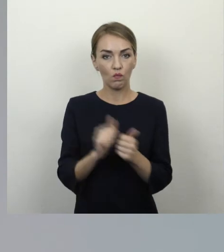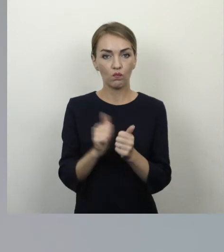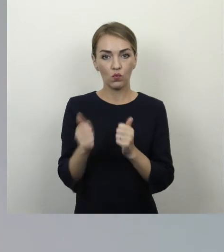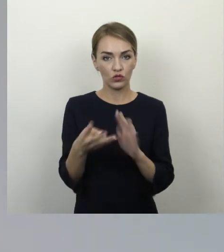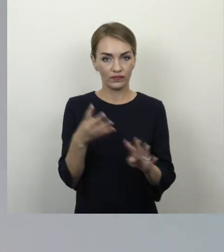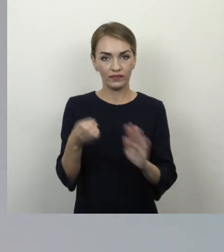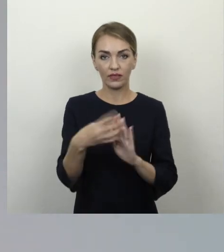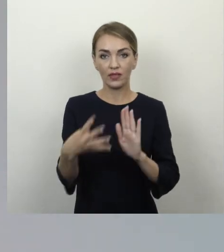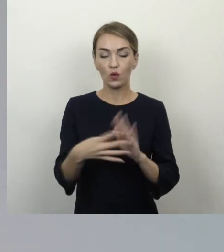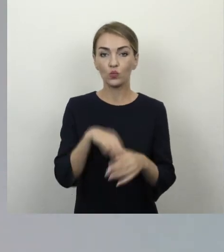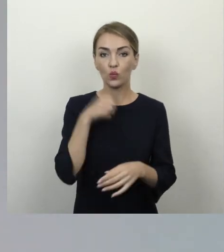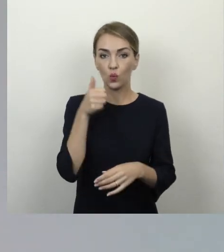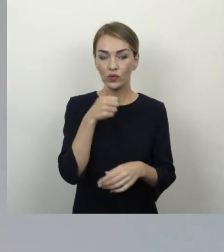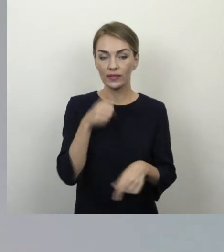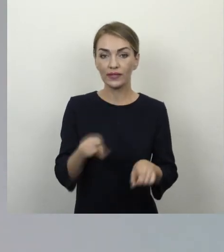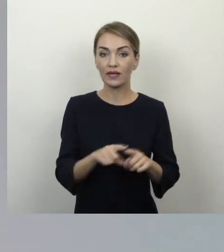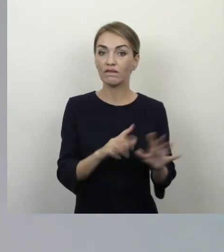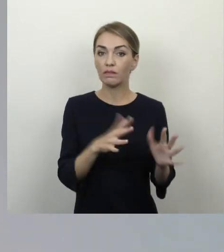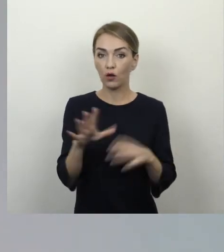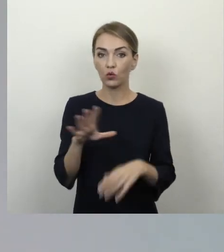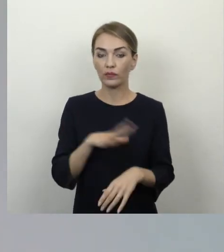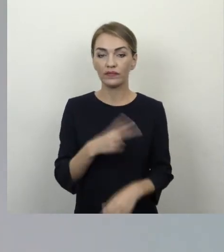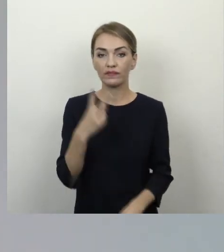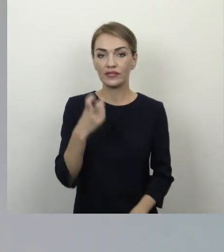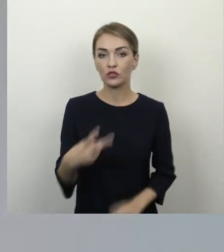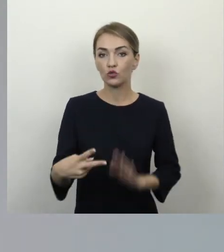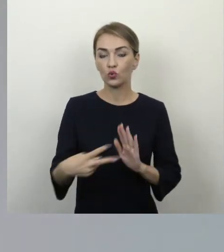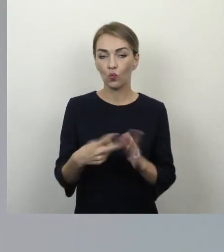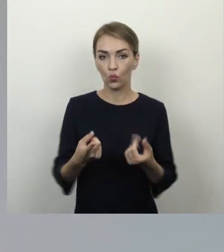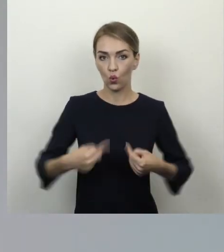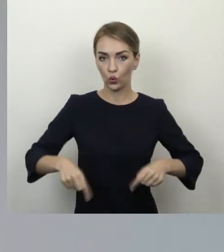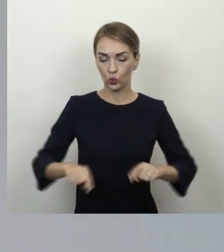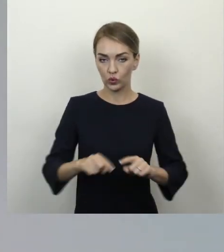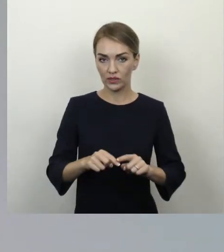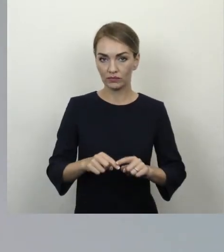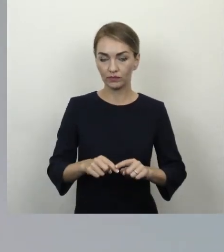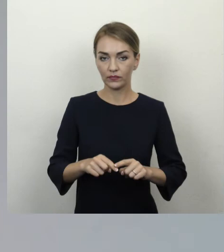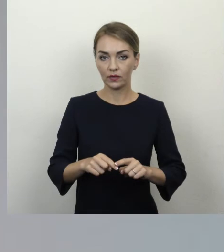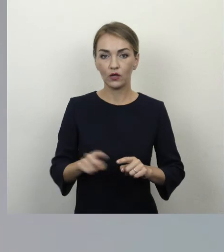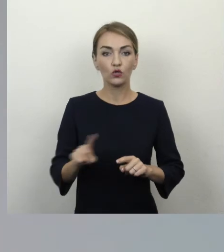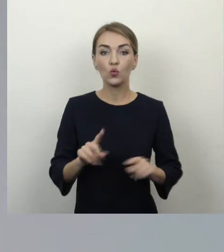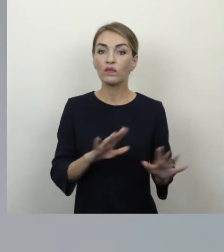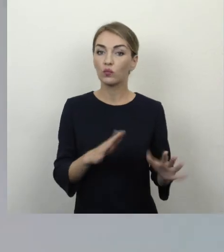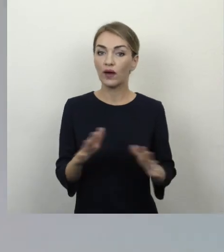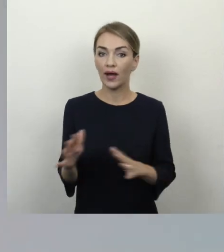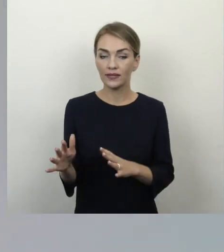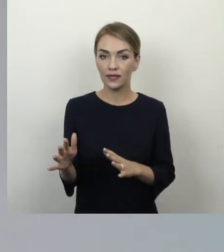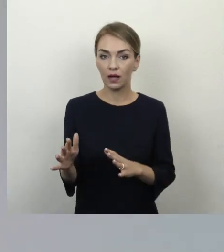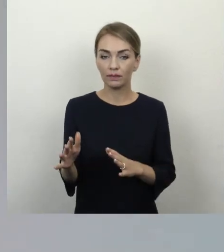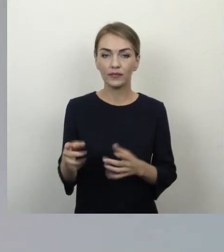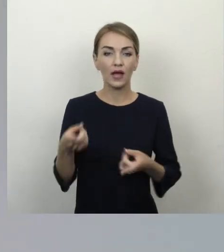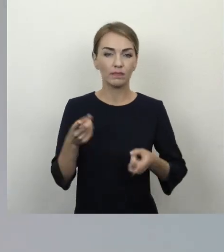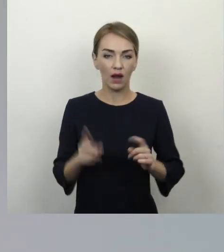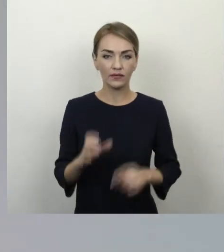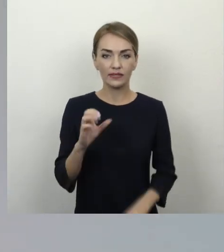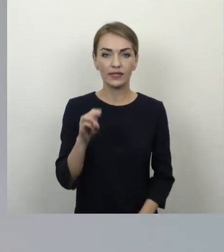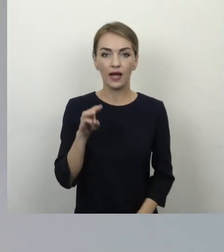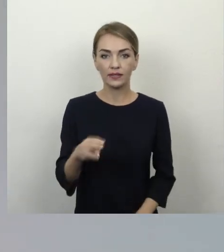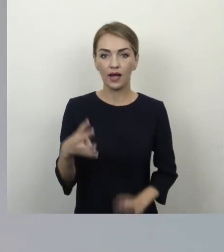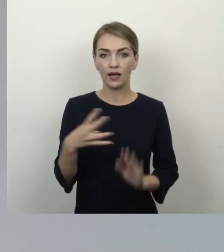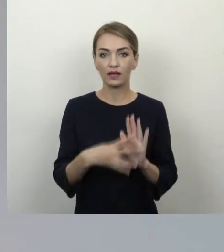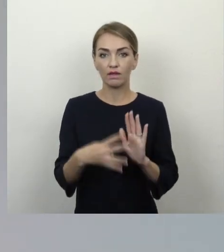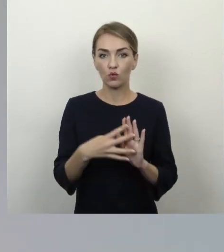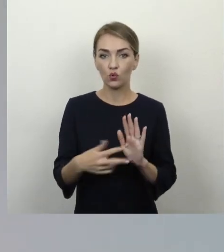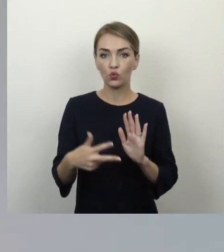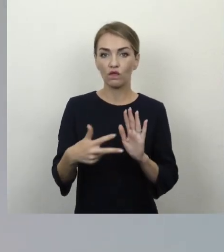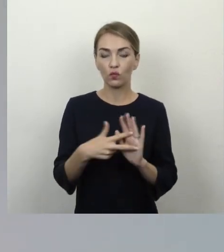national election, the early election 2019, we had such a situation, District number 207. What happened there?